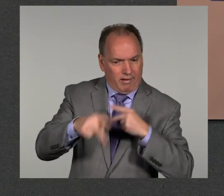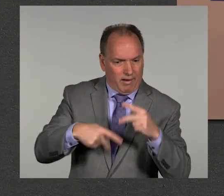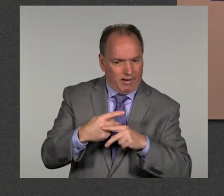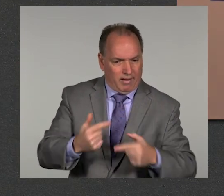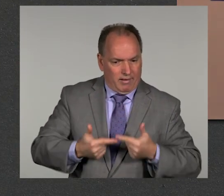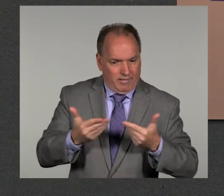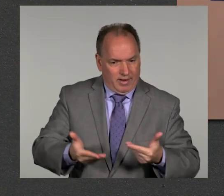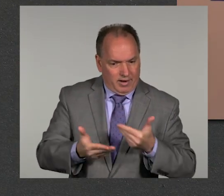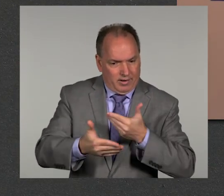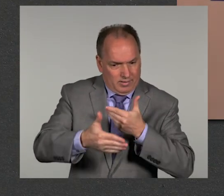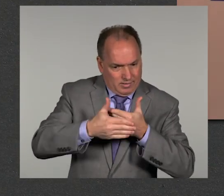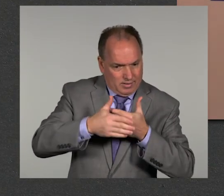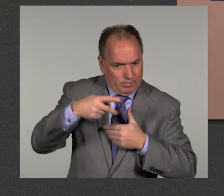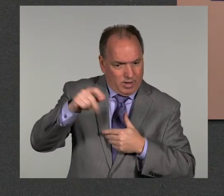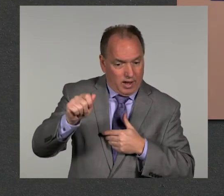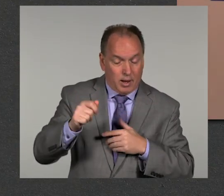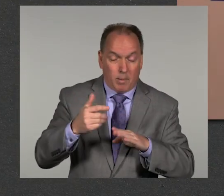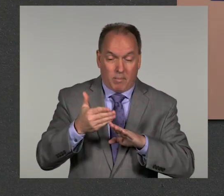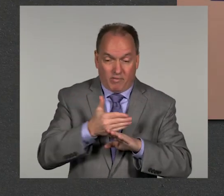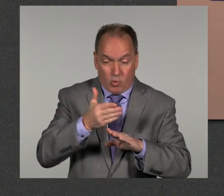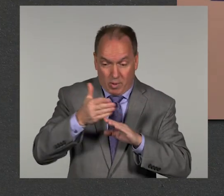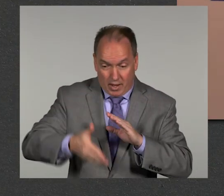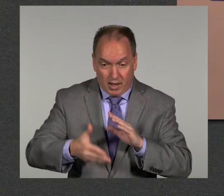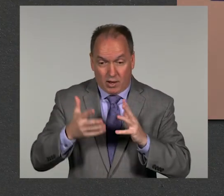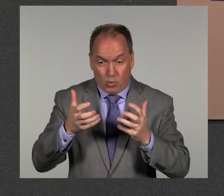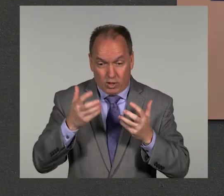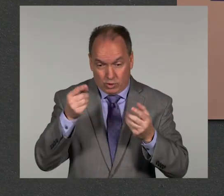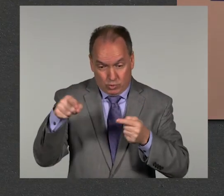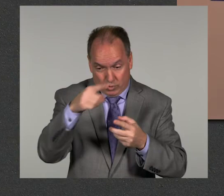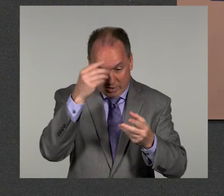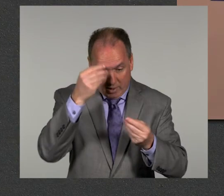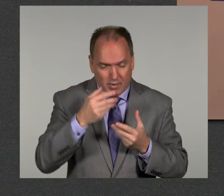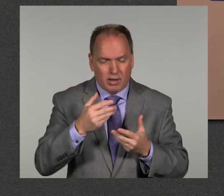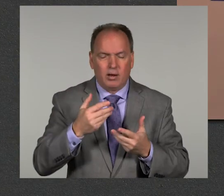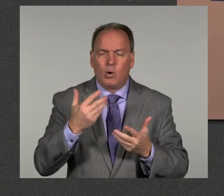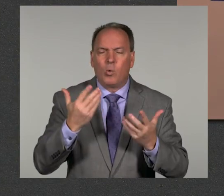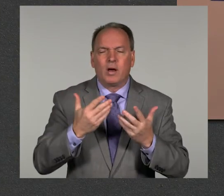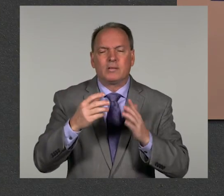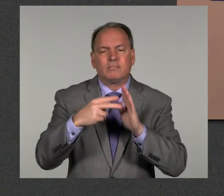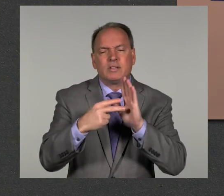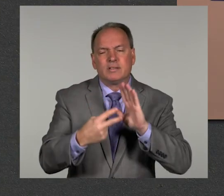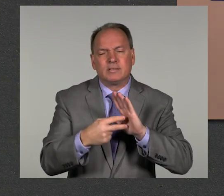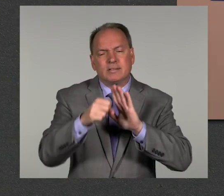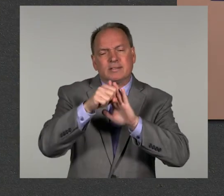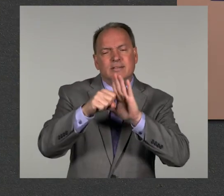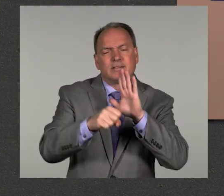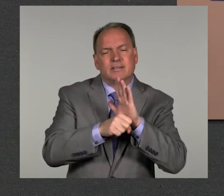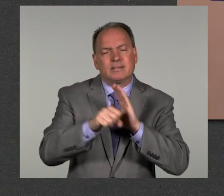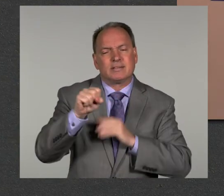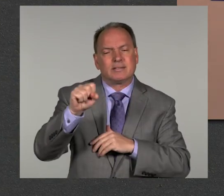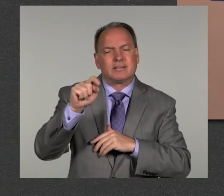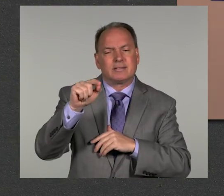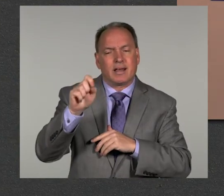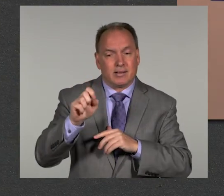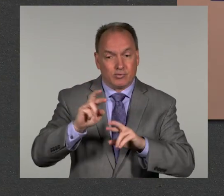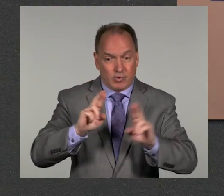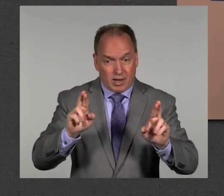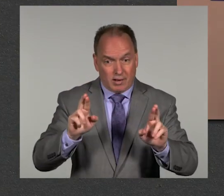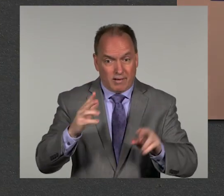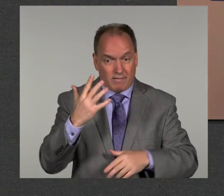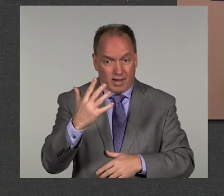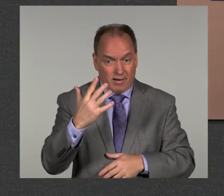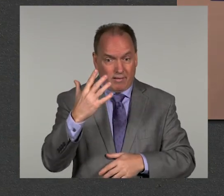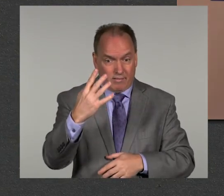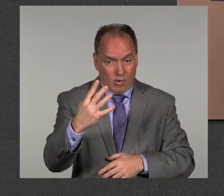in Pennsylvania. Before we end, I want you to tell me what a state is. Ready? In